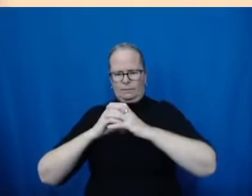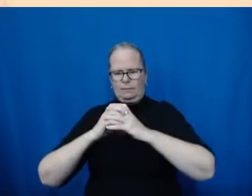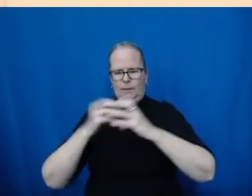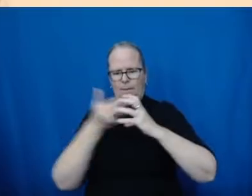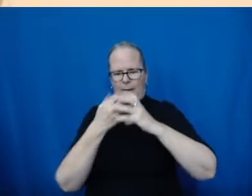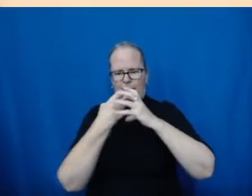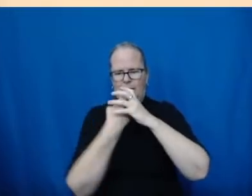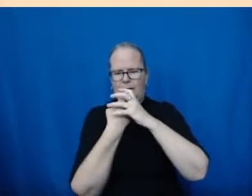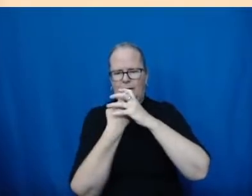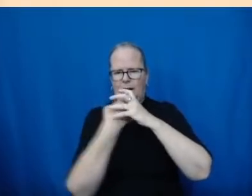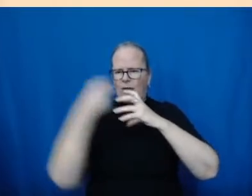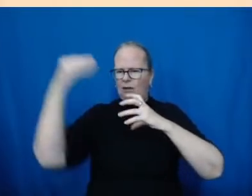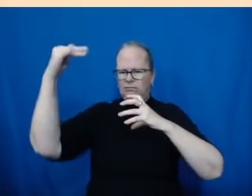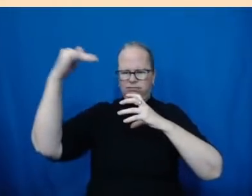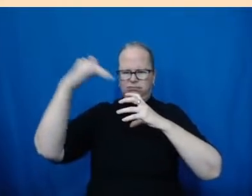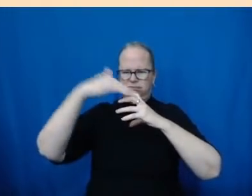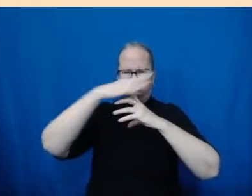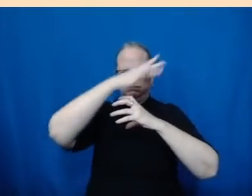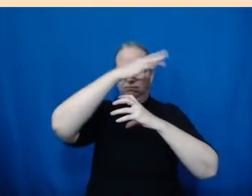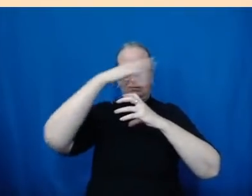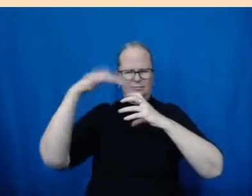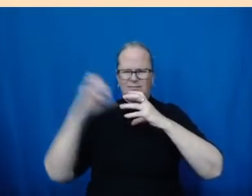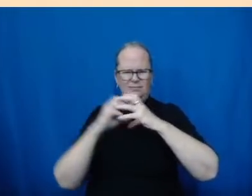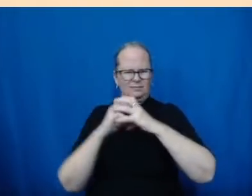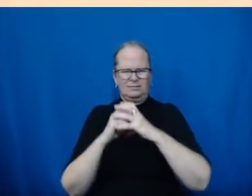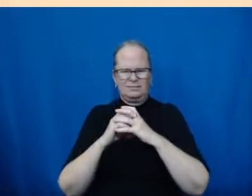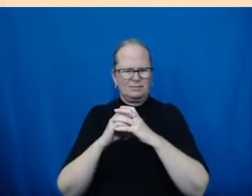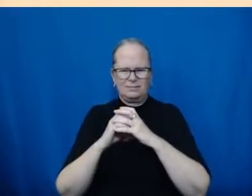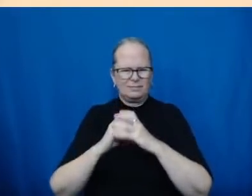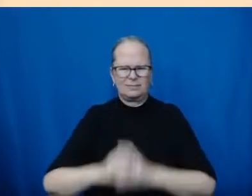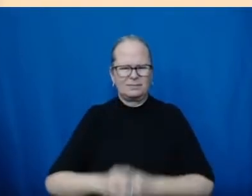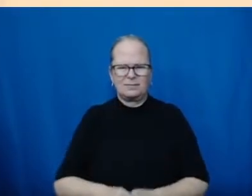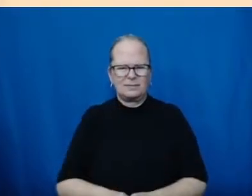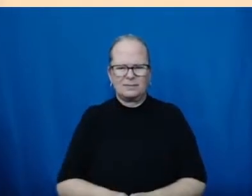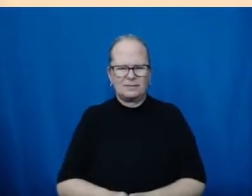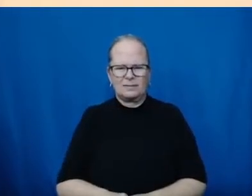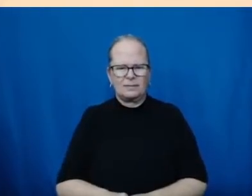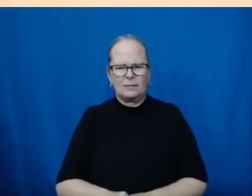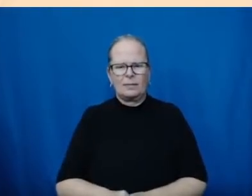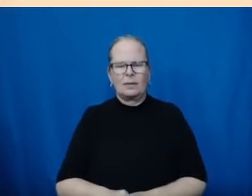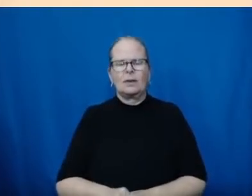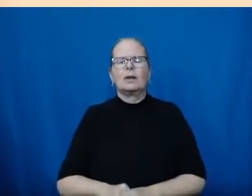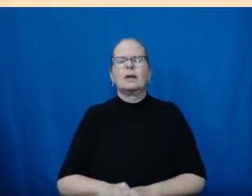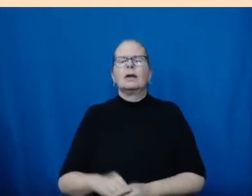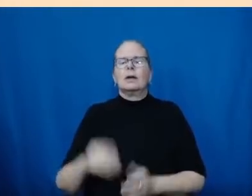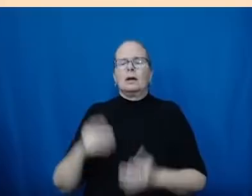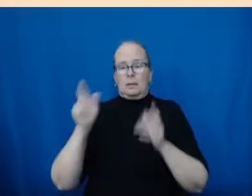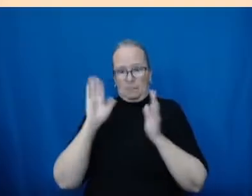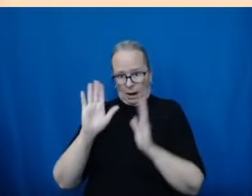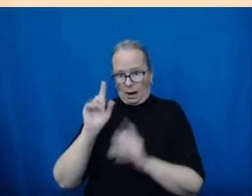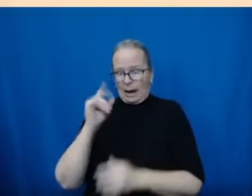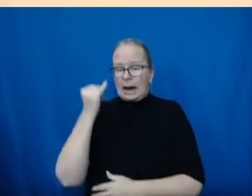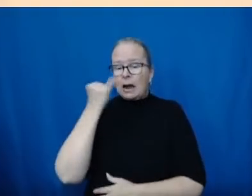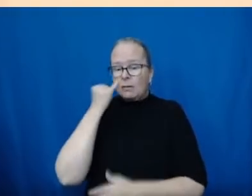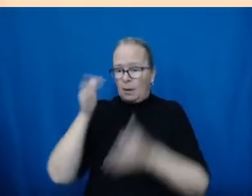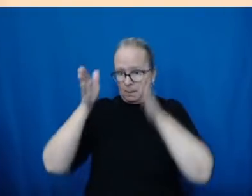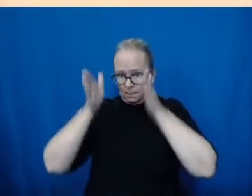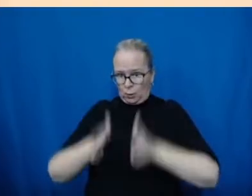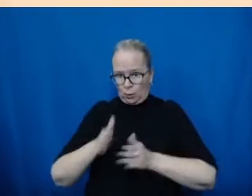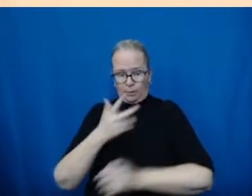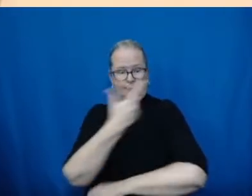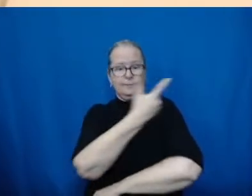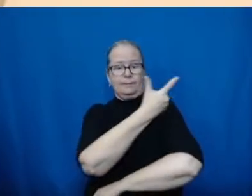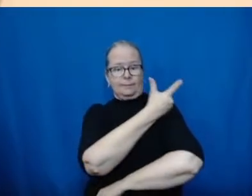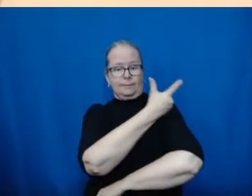they develop antibodies, which are good antibodies. They cross the placenta, and these antibodies are